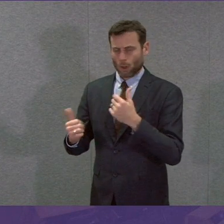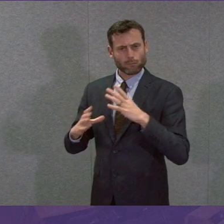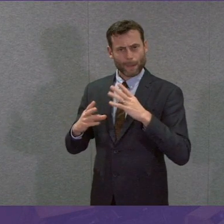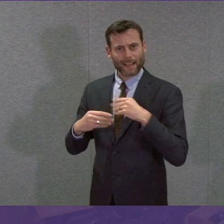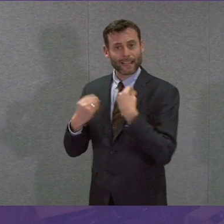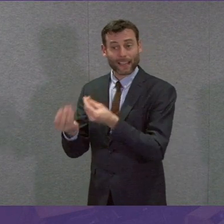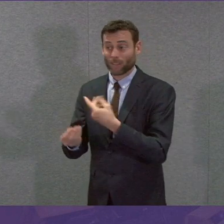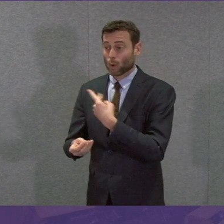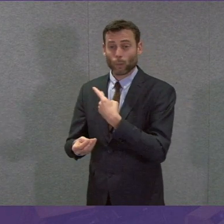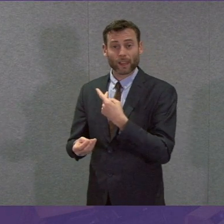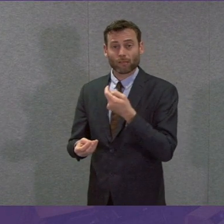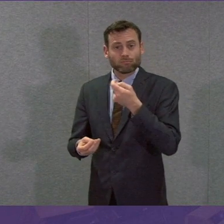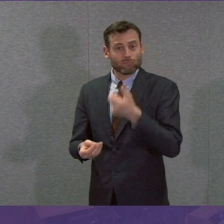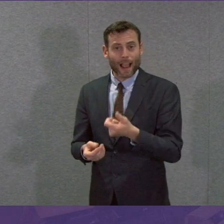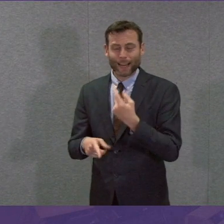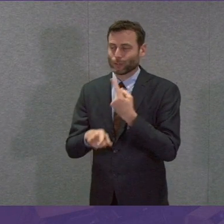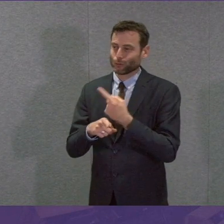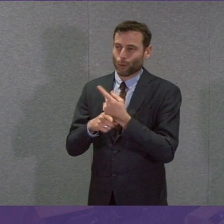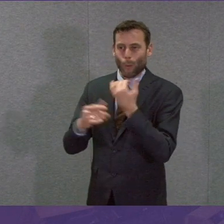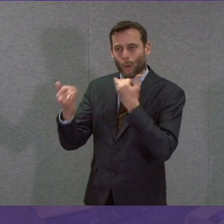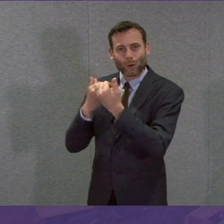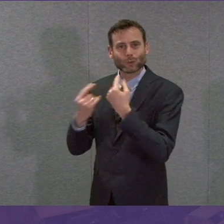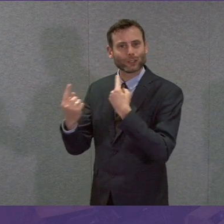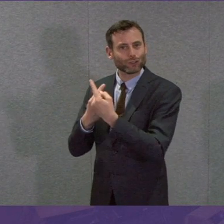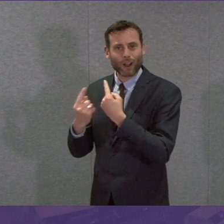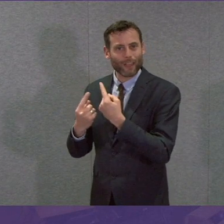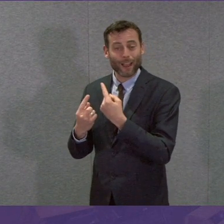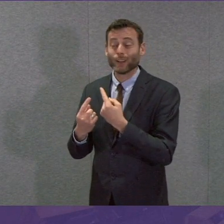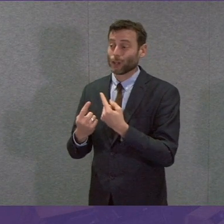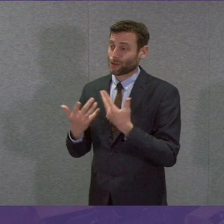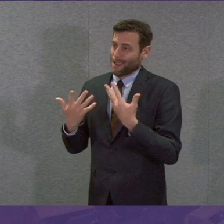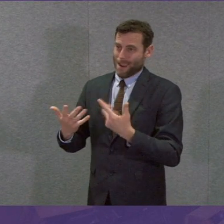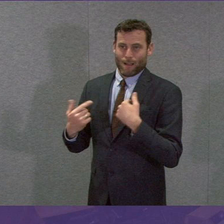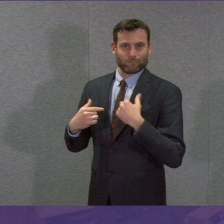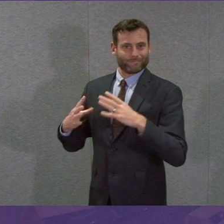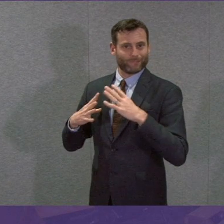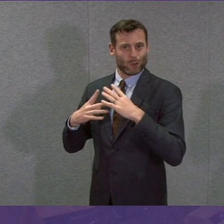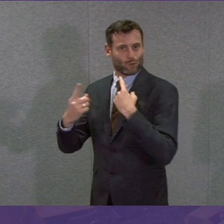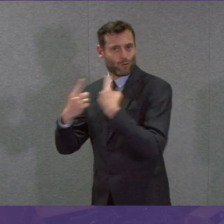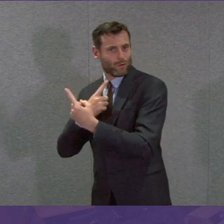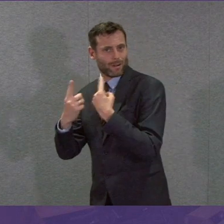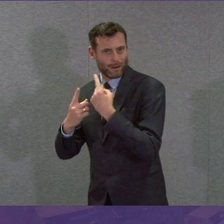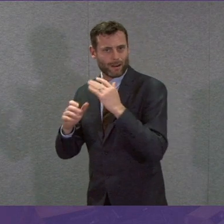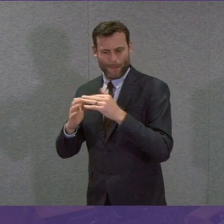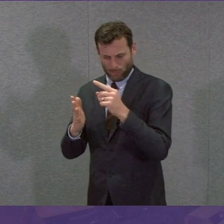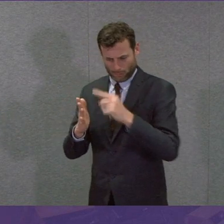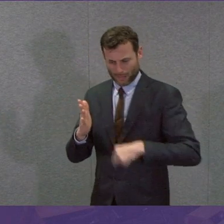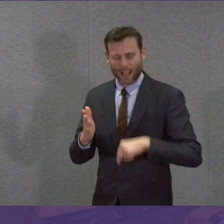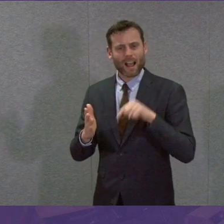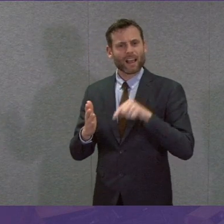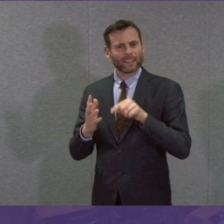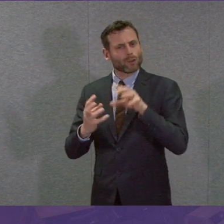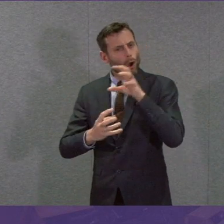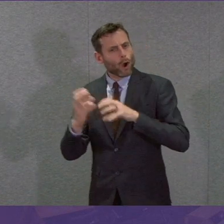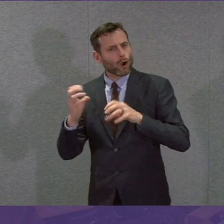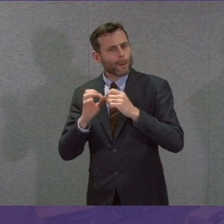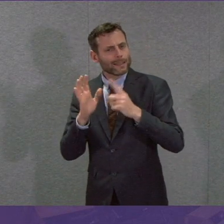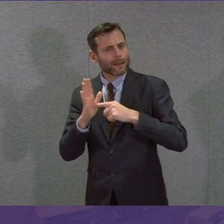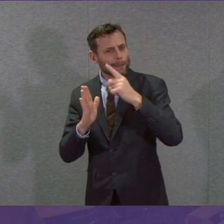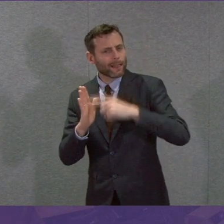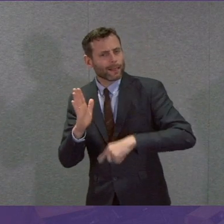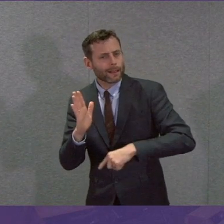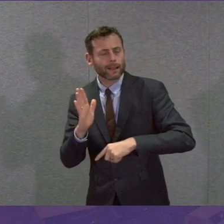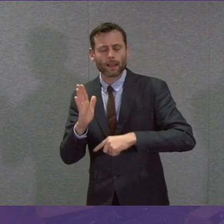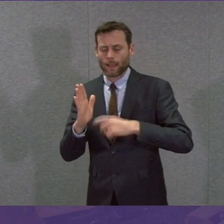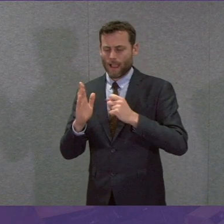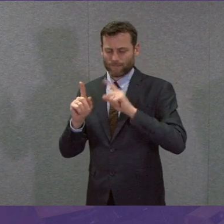doing so this weekend to talk through the detail. And I would stress the detail that does exist. This is a complex bill. It is a bill that covers